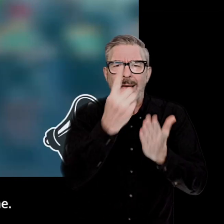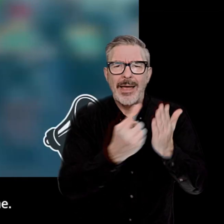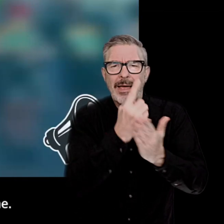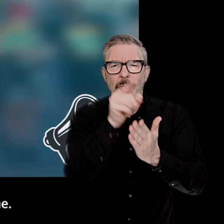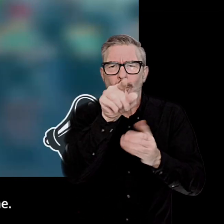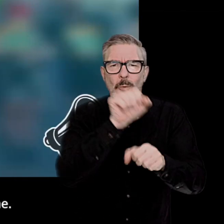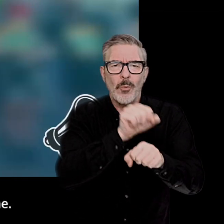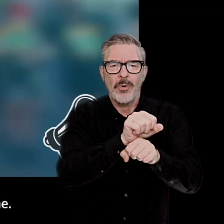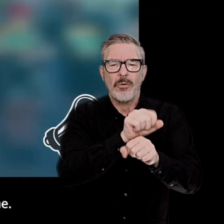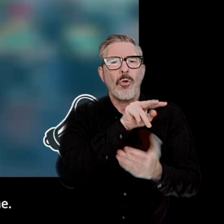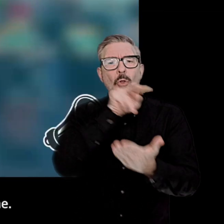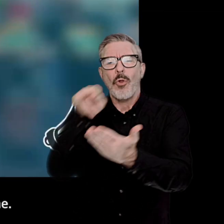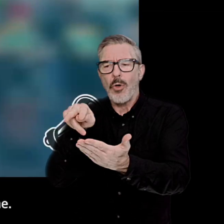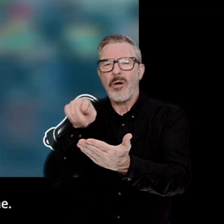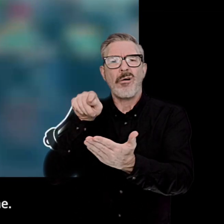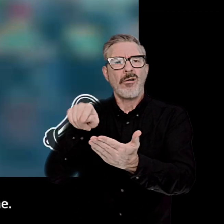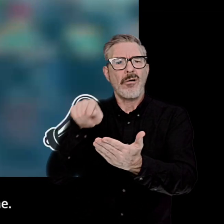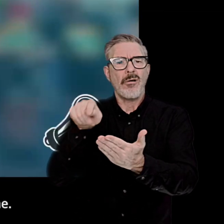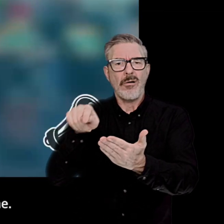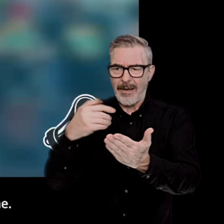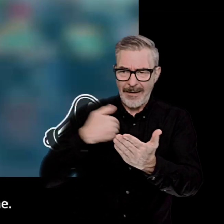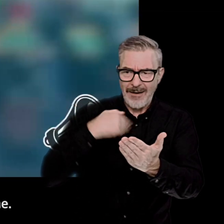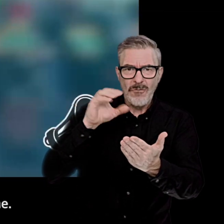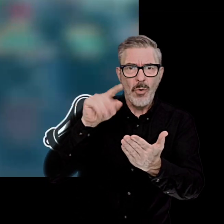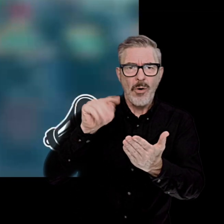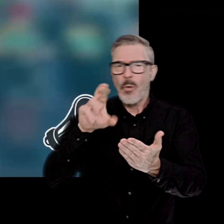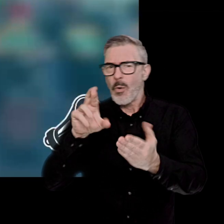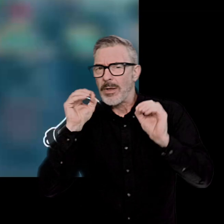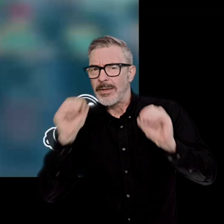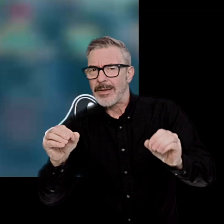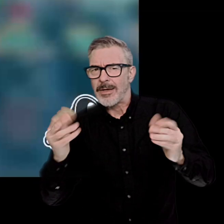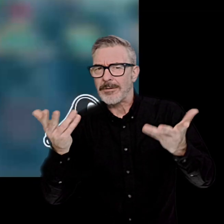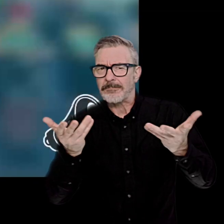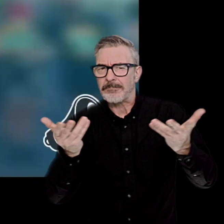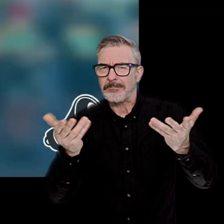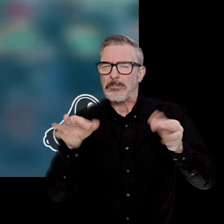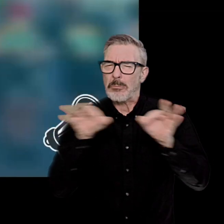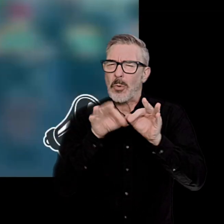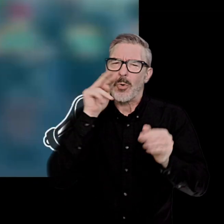work a certain amount of time and you're not scheduled for overtime. You just work longer.